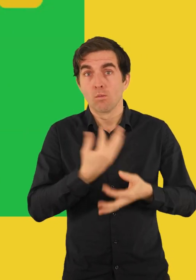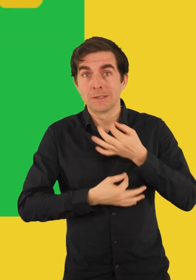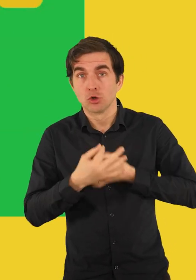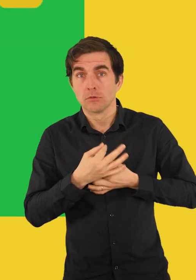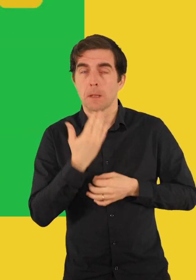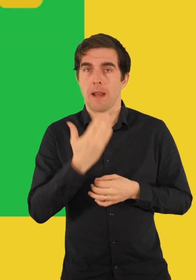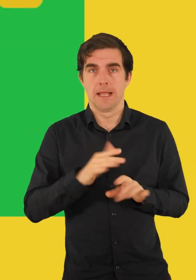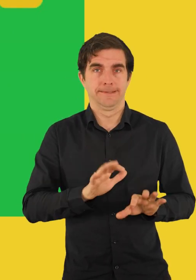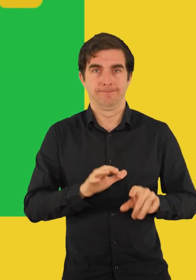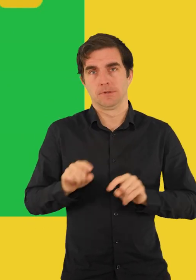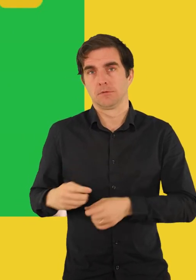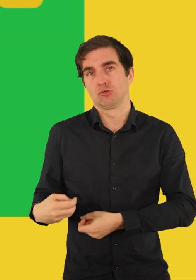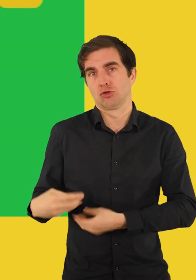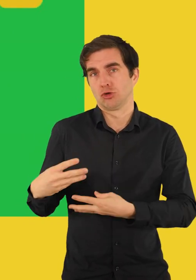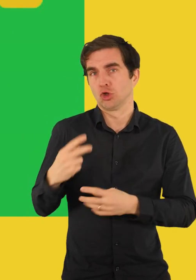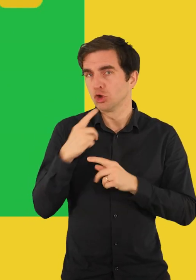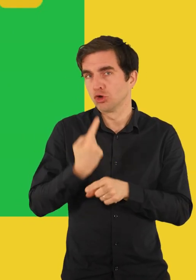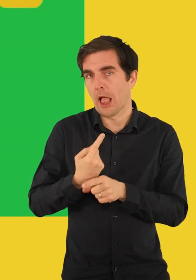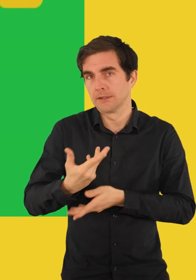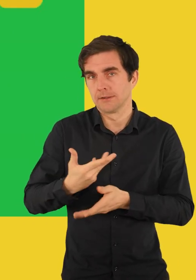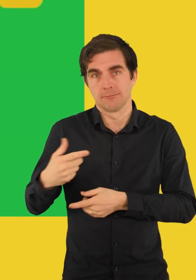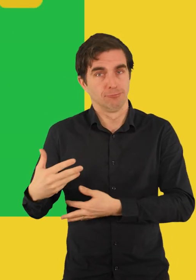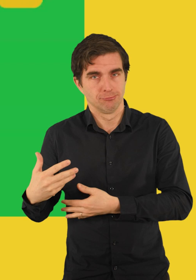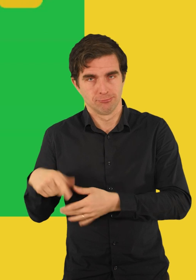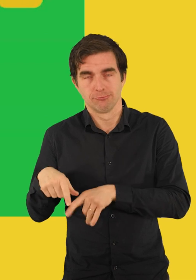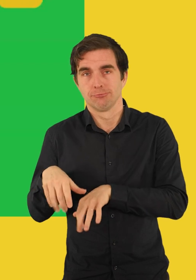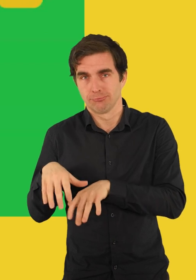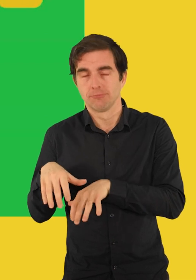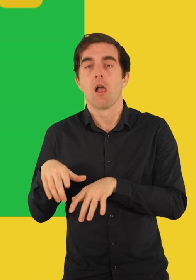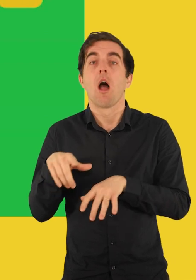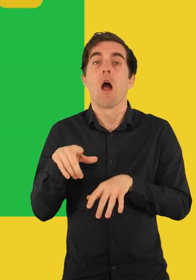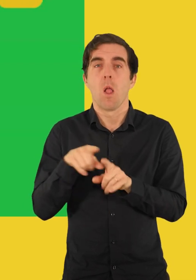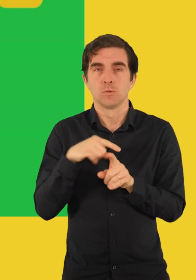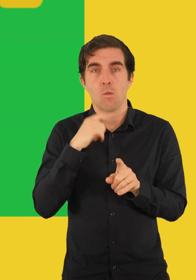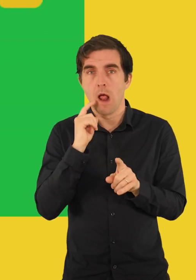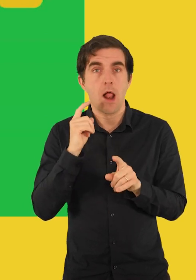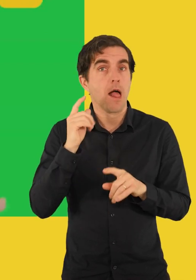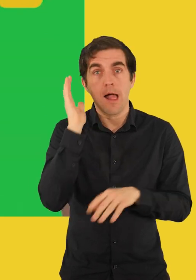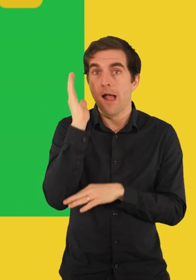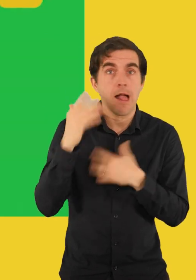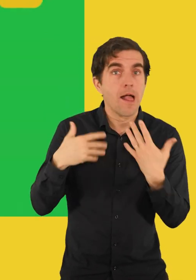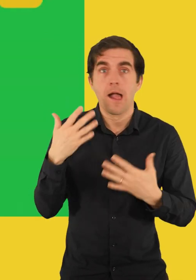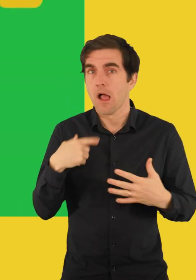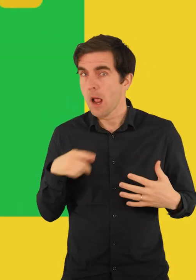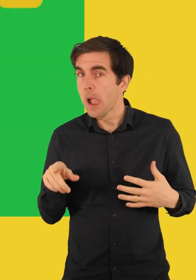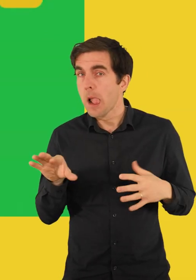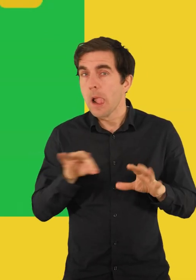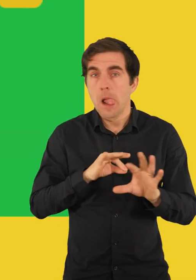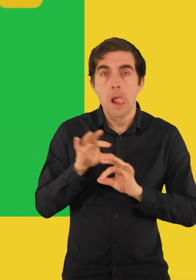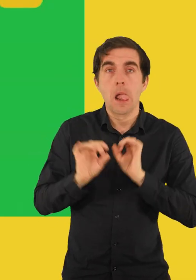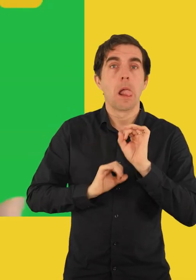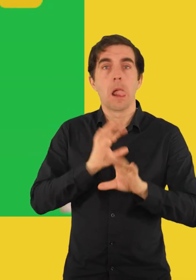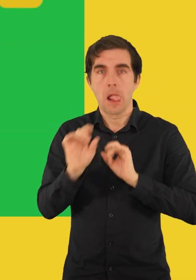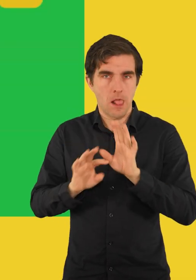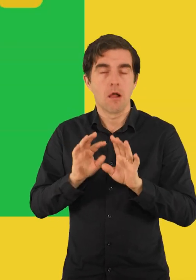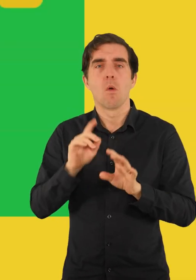questions in the chat, and we'll try to pick them up as the presentations go along. And also we will be